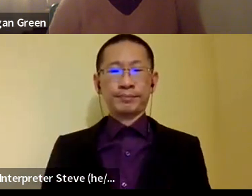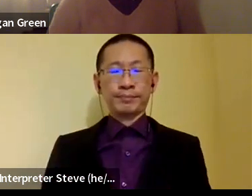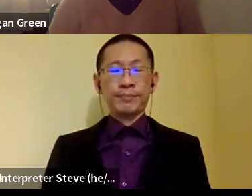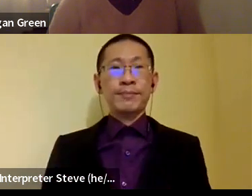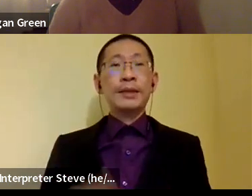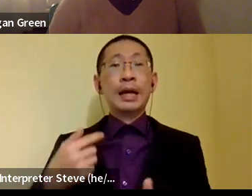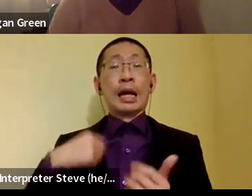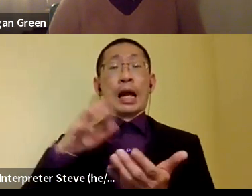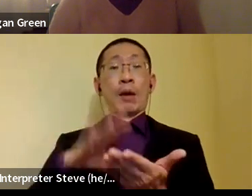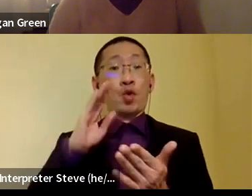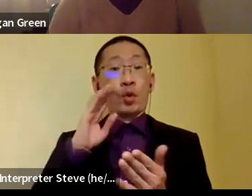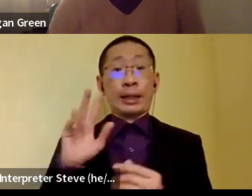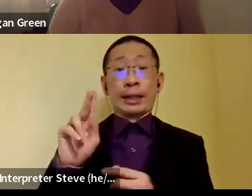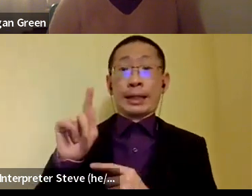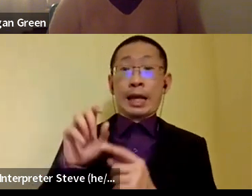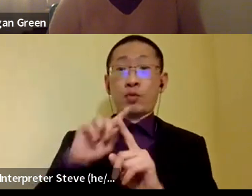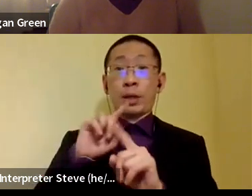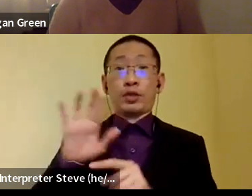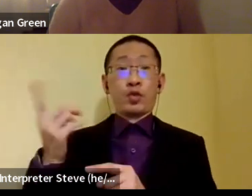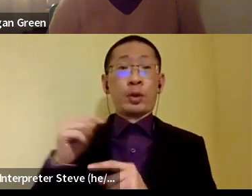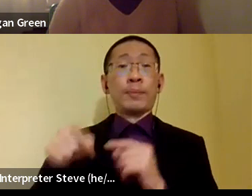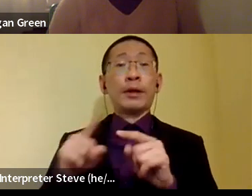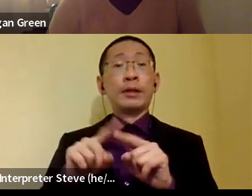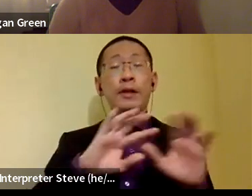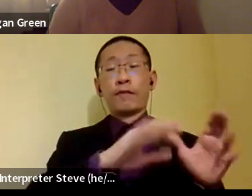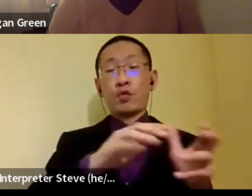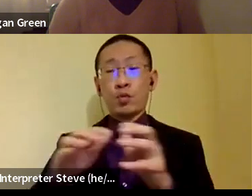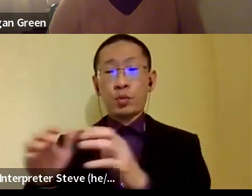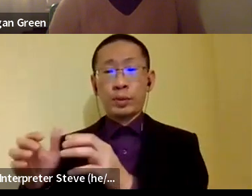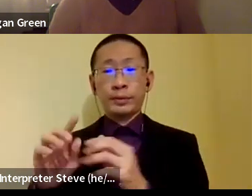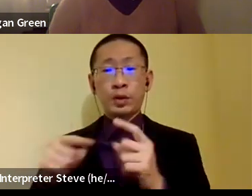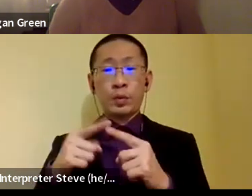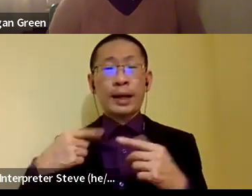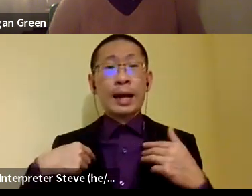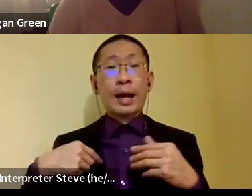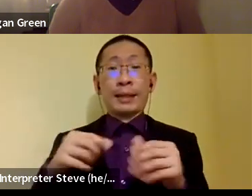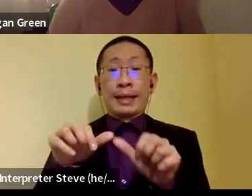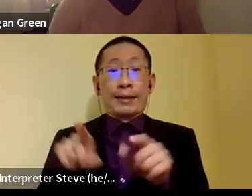to speak to Kate, your question about the different constituents, when I'm in spaces like